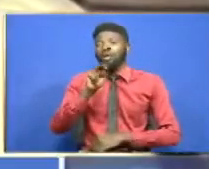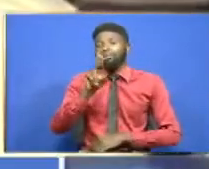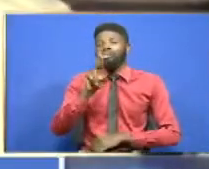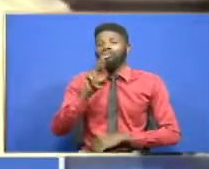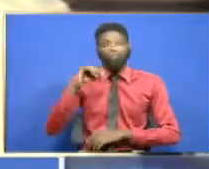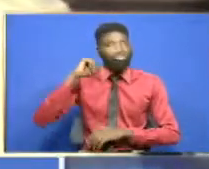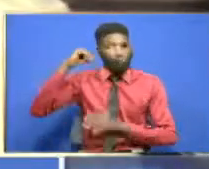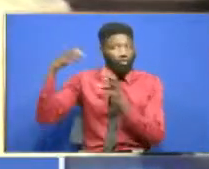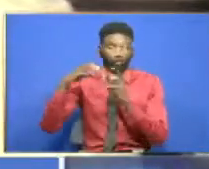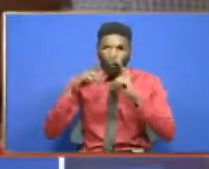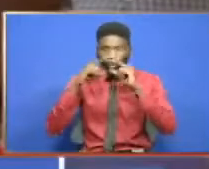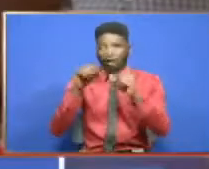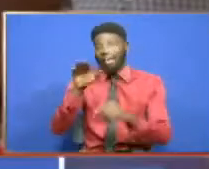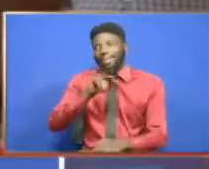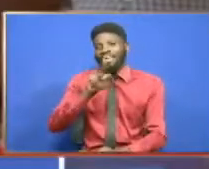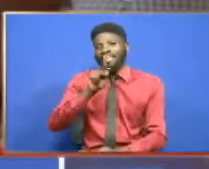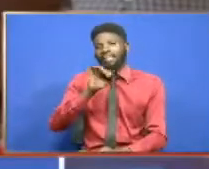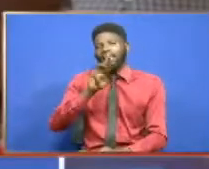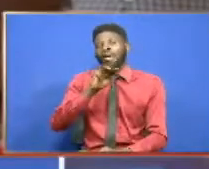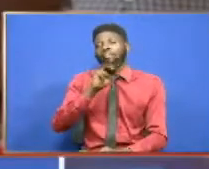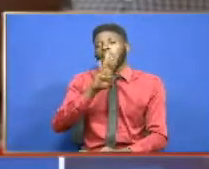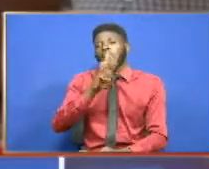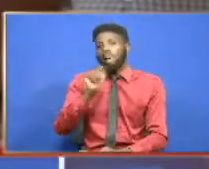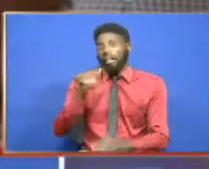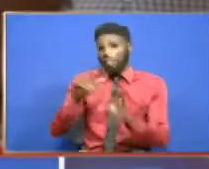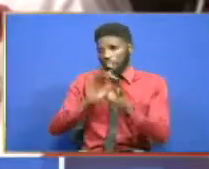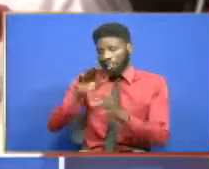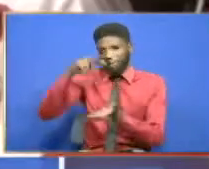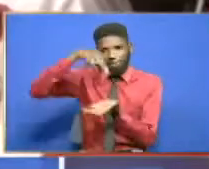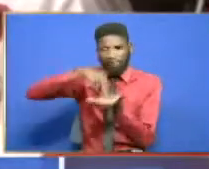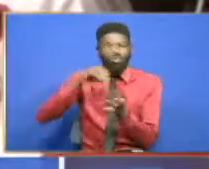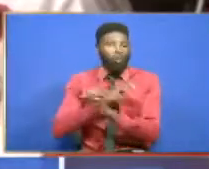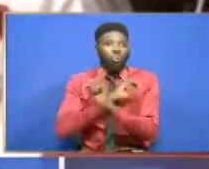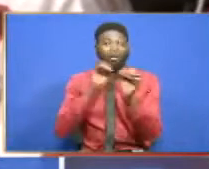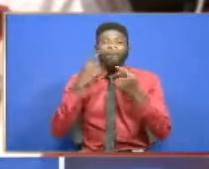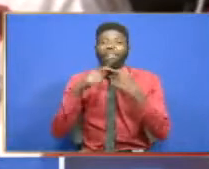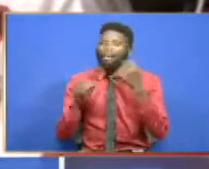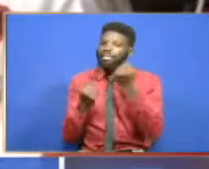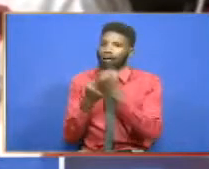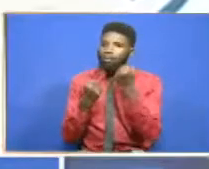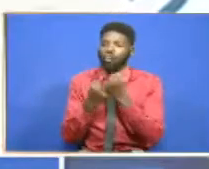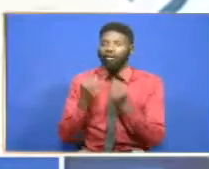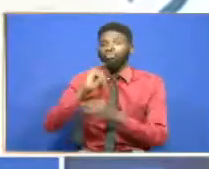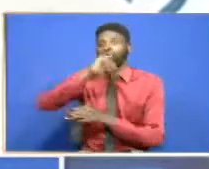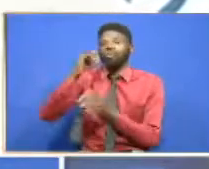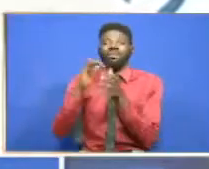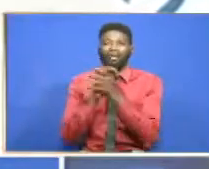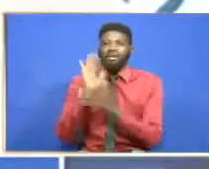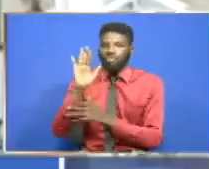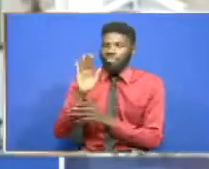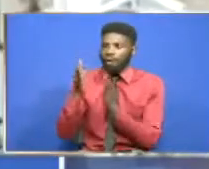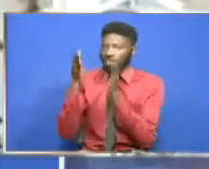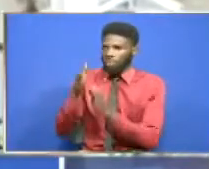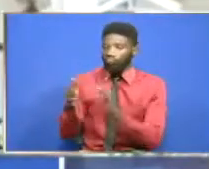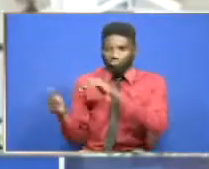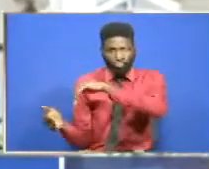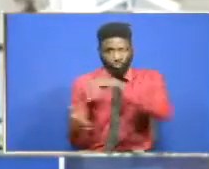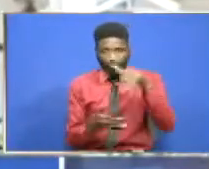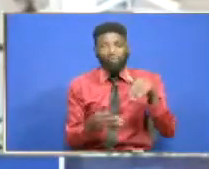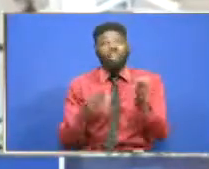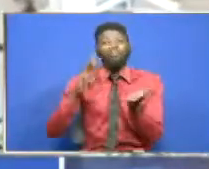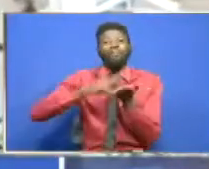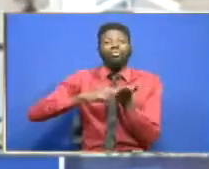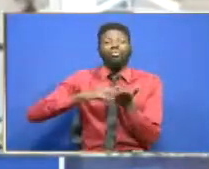for the Kiambu parliamentary seat once declared vacant, but will support the Jubilee candidate. Meanwhile, a section of Migori